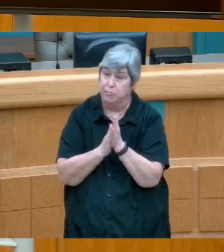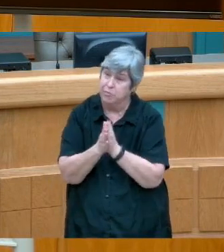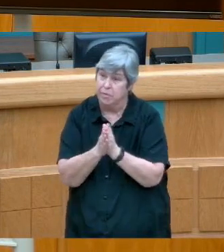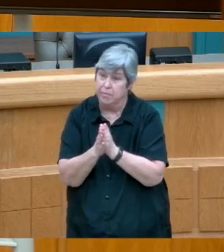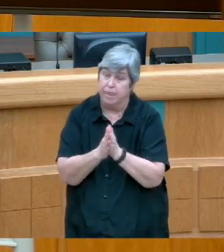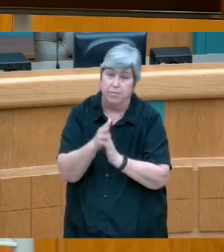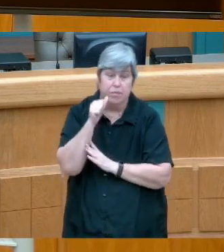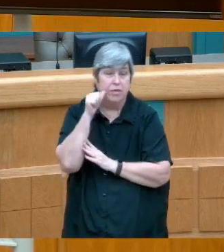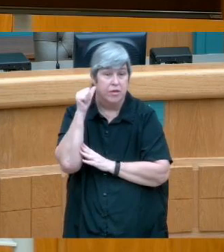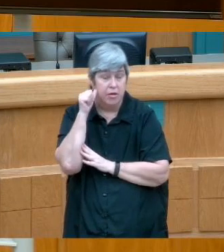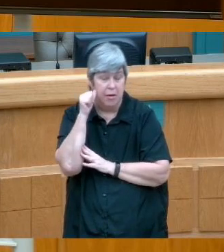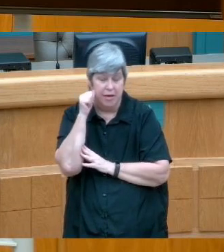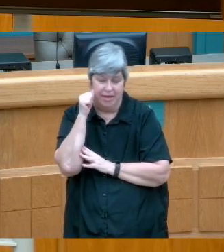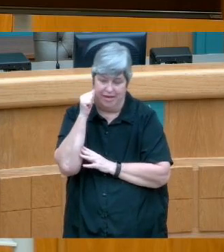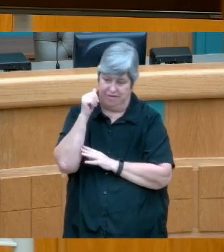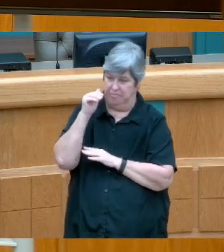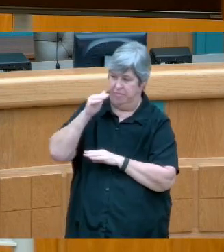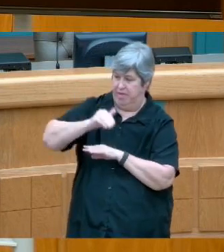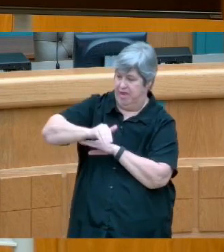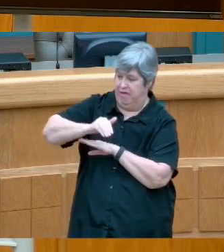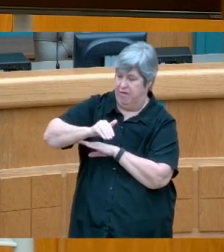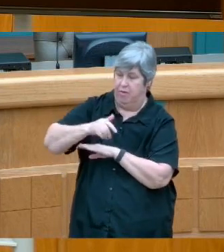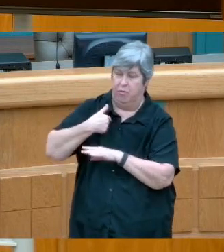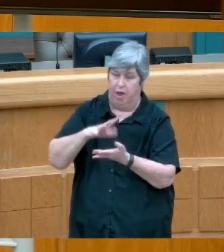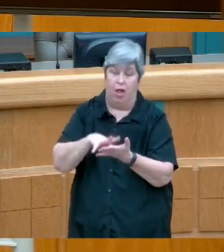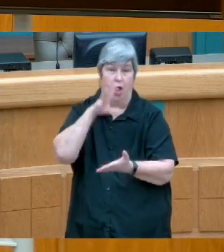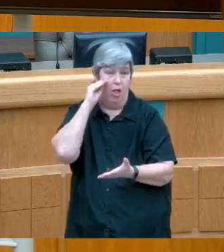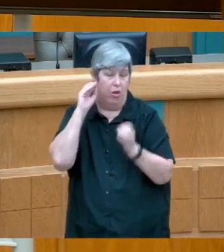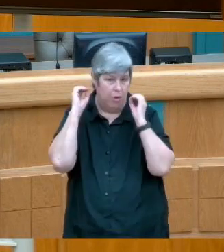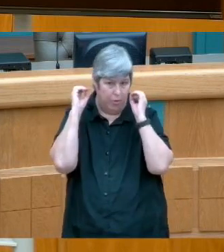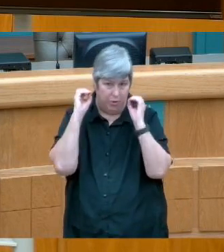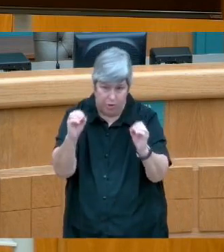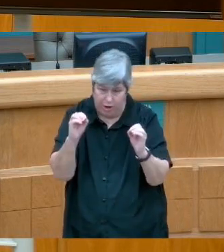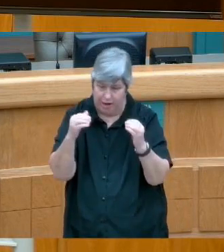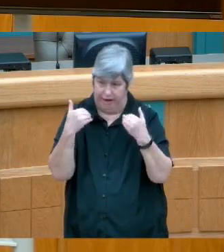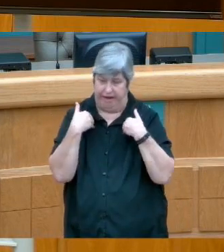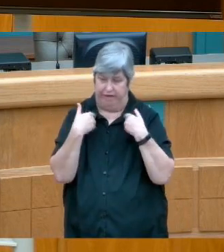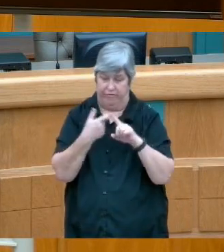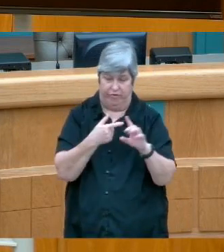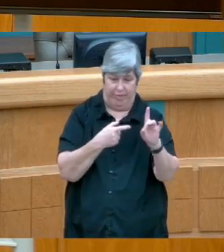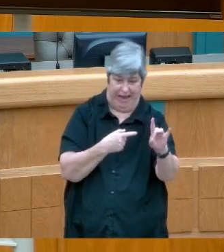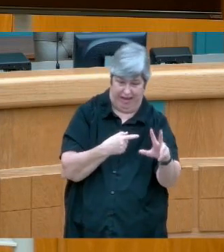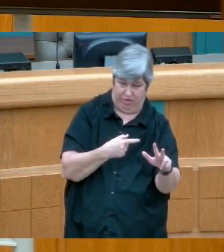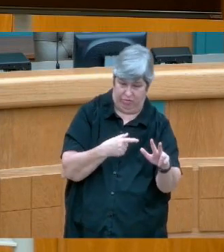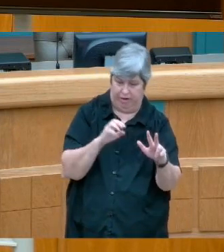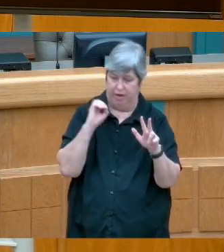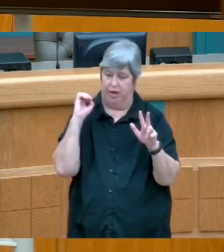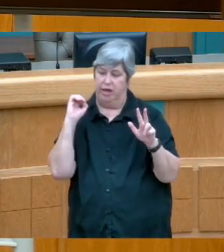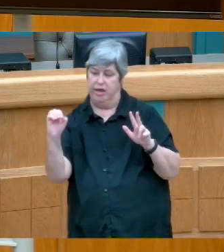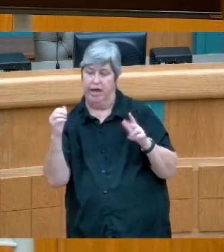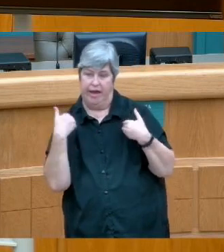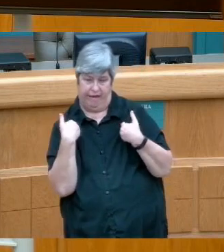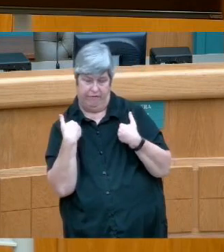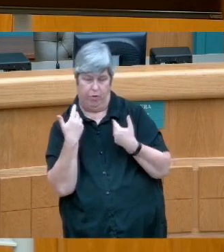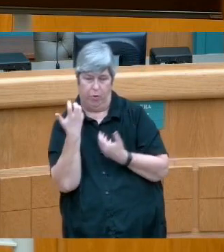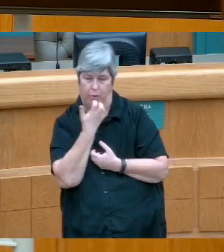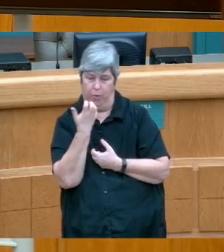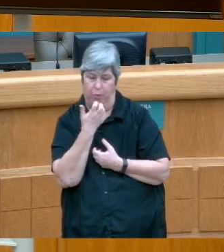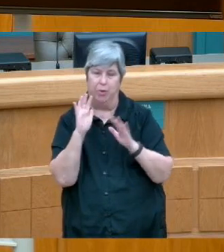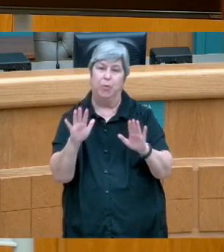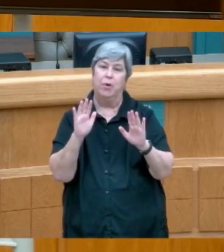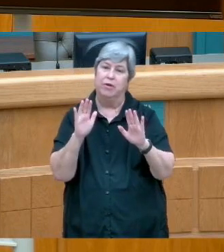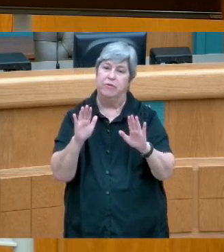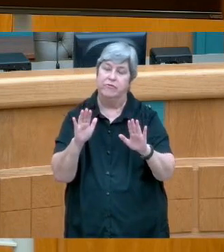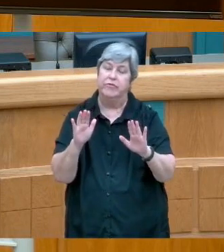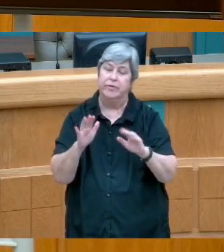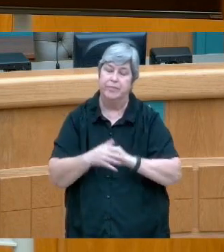excited yesterday when late last evening we learned that we had 0 positives out of that 83. So that's some great news to begin